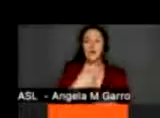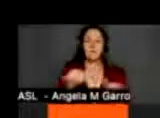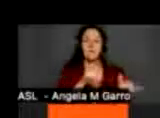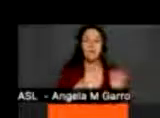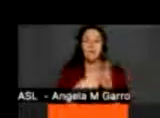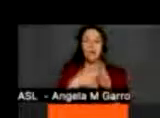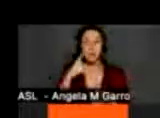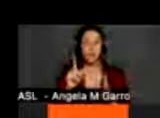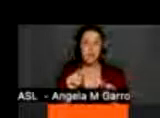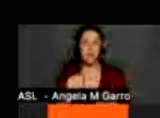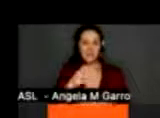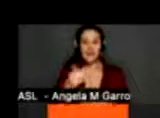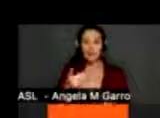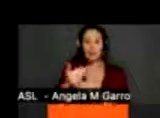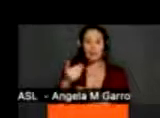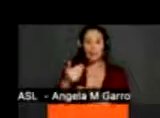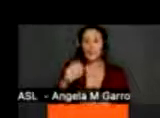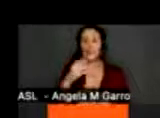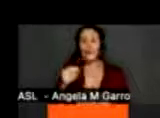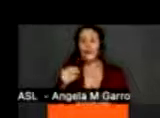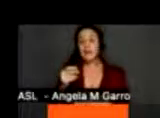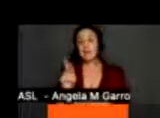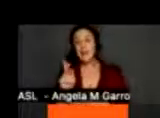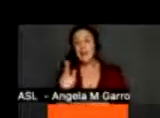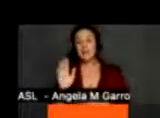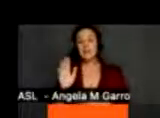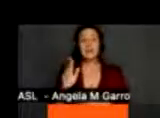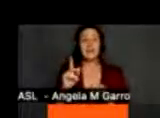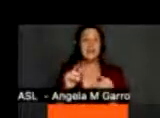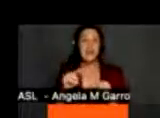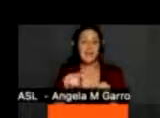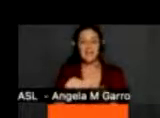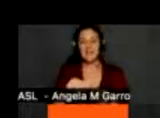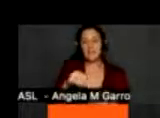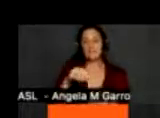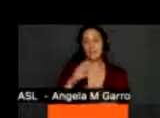TK students attending as part of the school in the Turnbull facility.